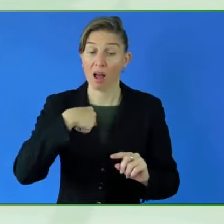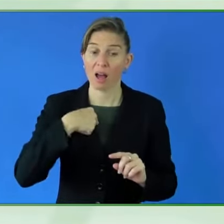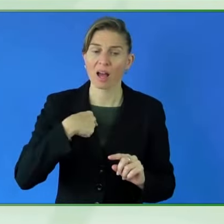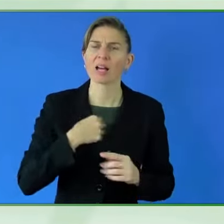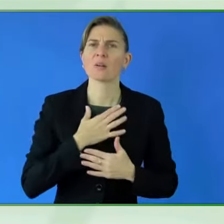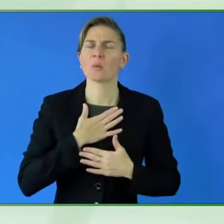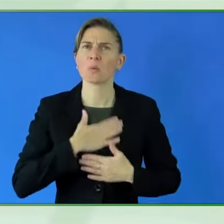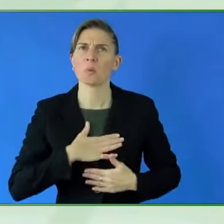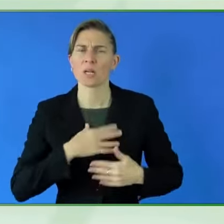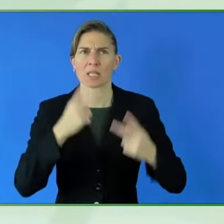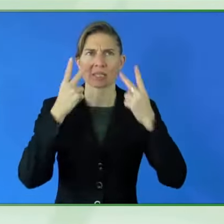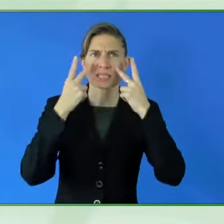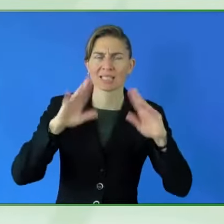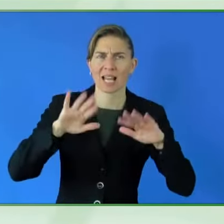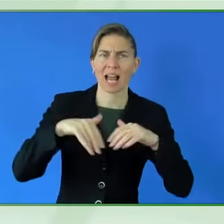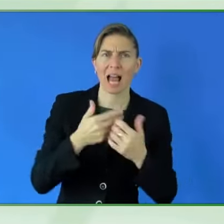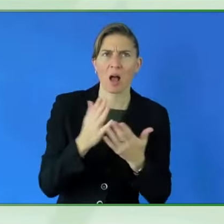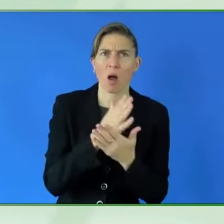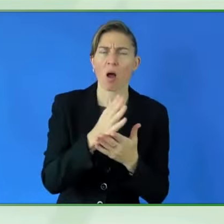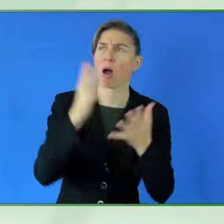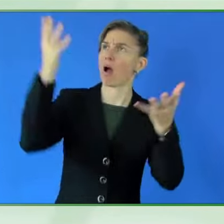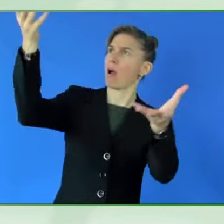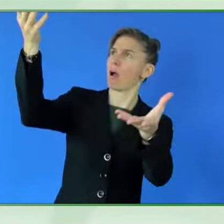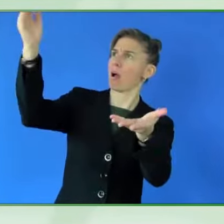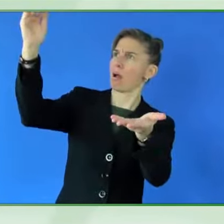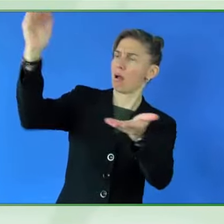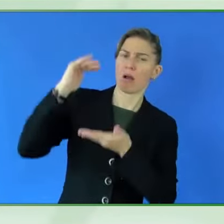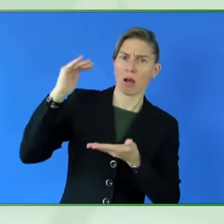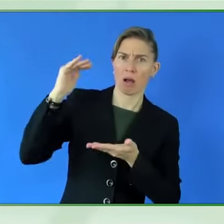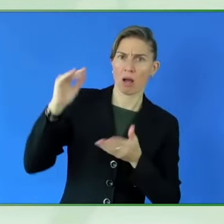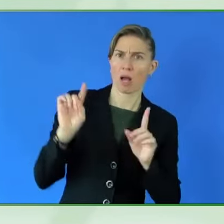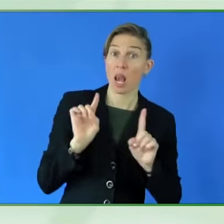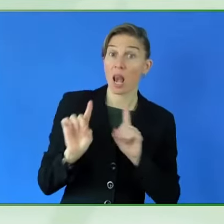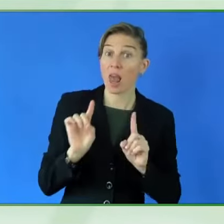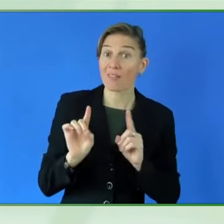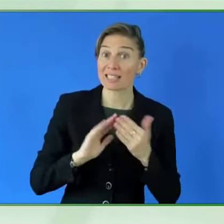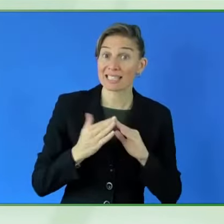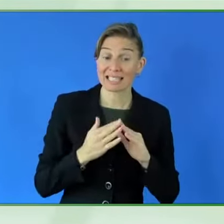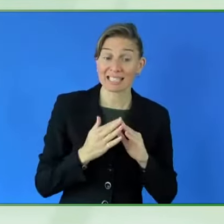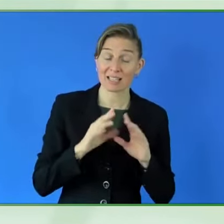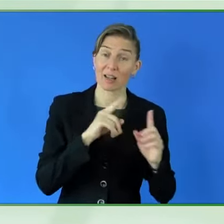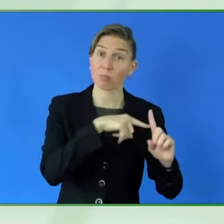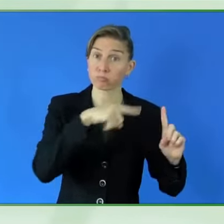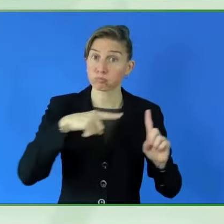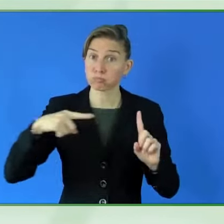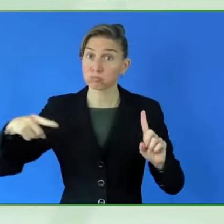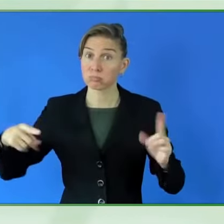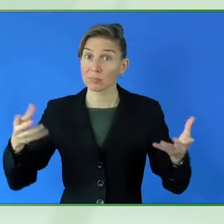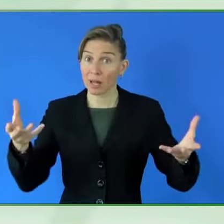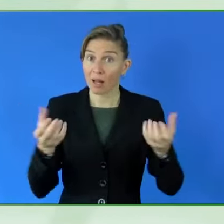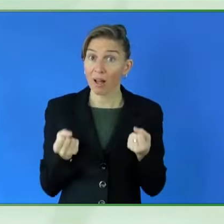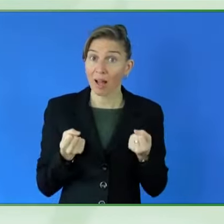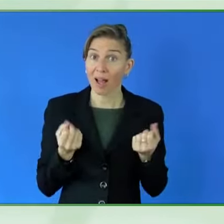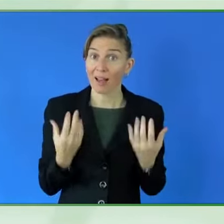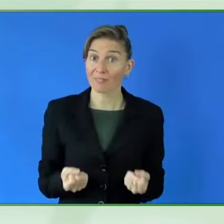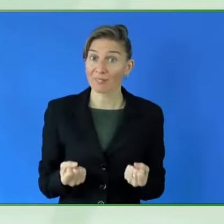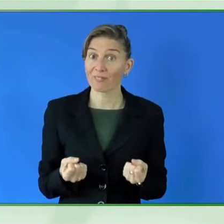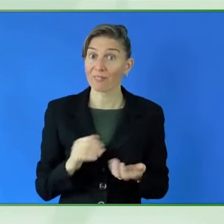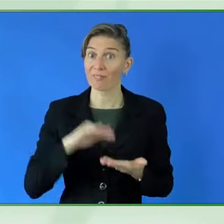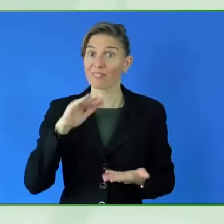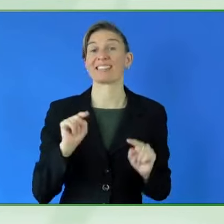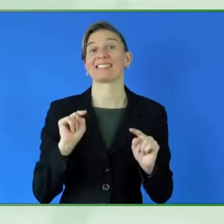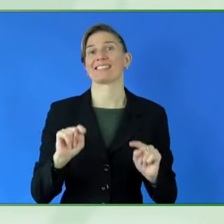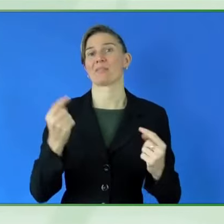these downstream jiggers, API apps or devices. And that's really the power in having this kind